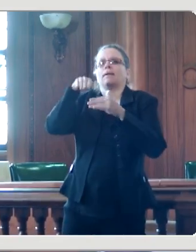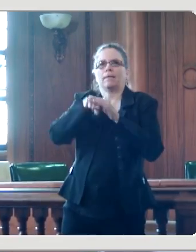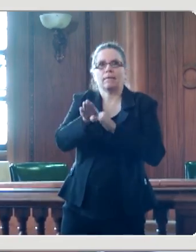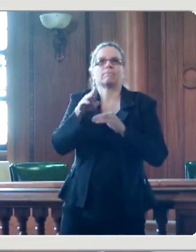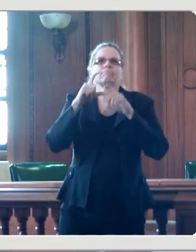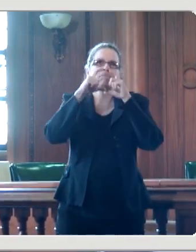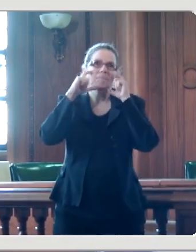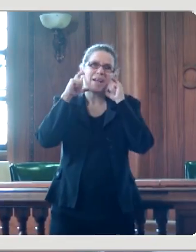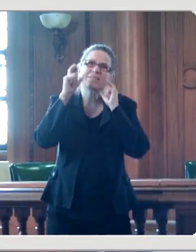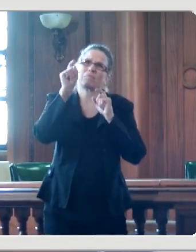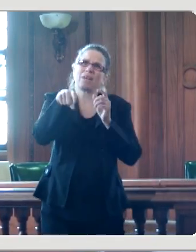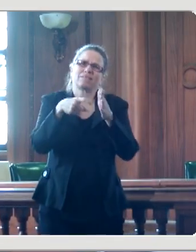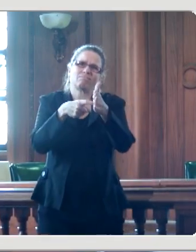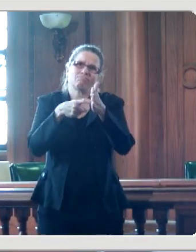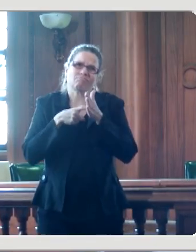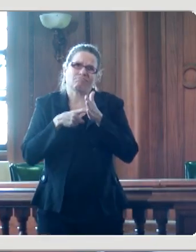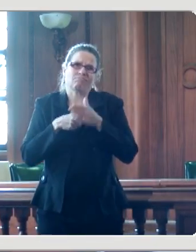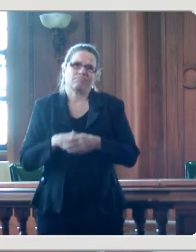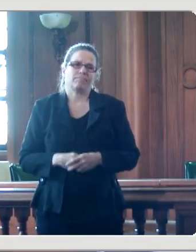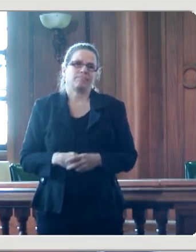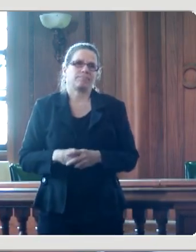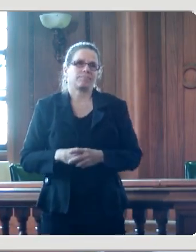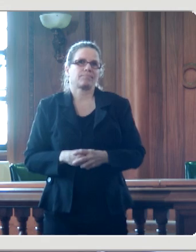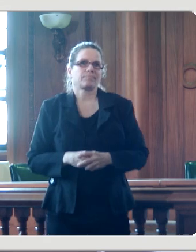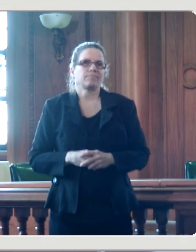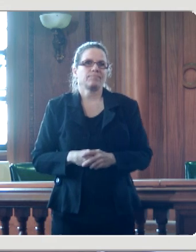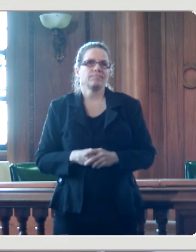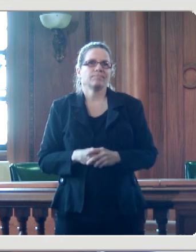As I always say, Springfield's in the business of doing